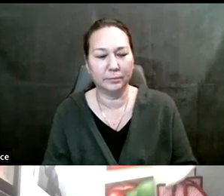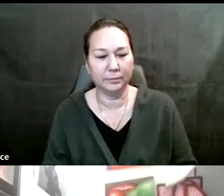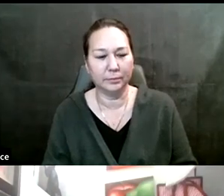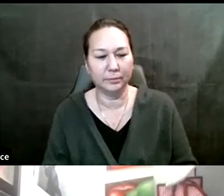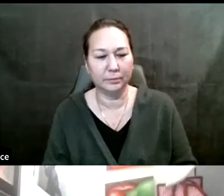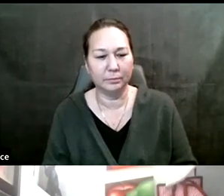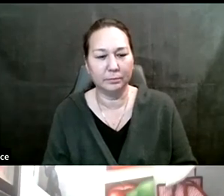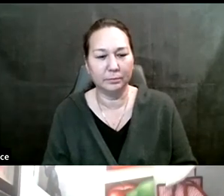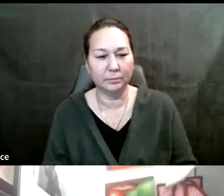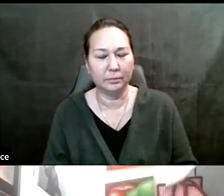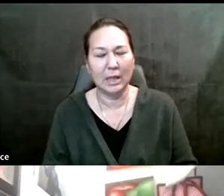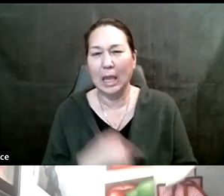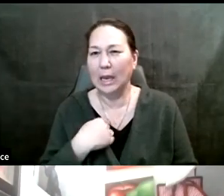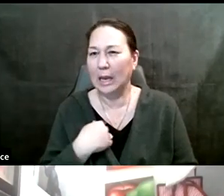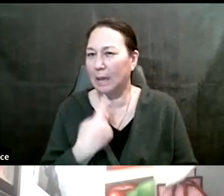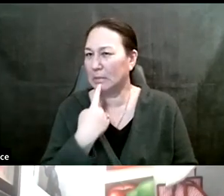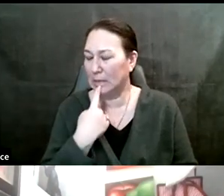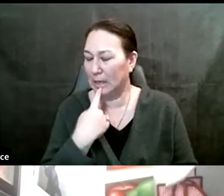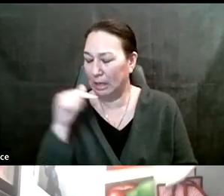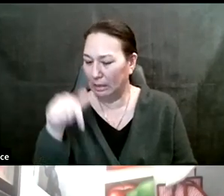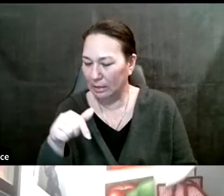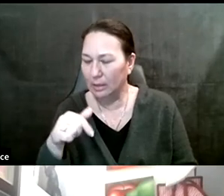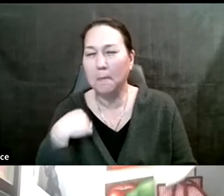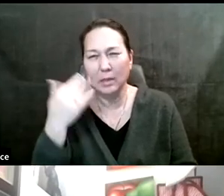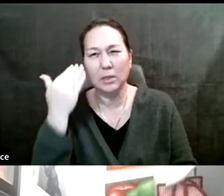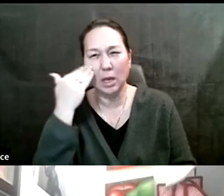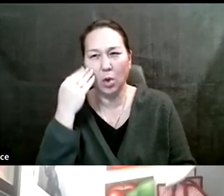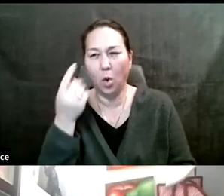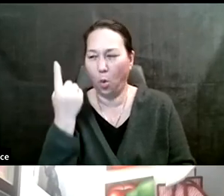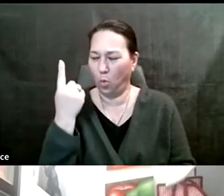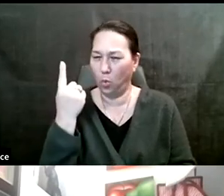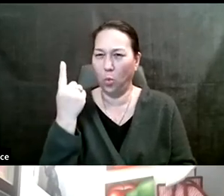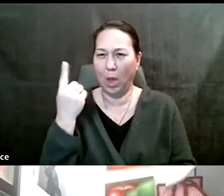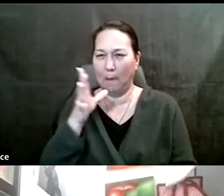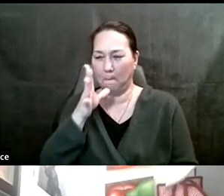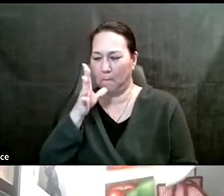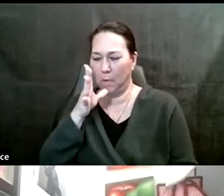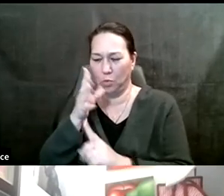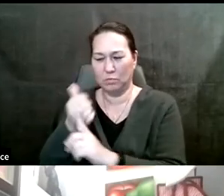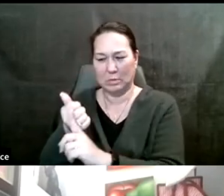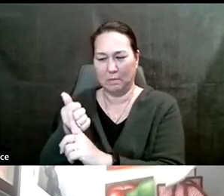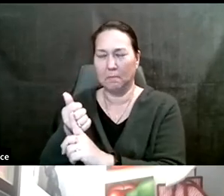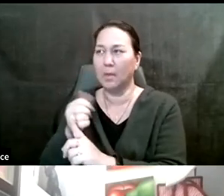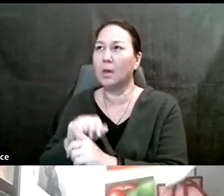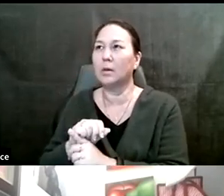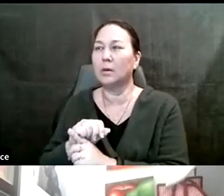and I'm mentioning this because I know of a case of a mother who had a high